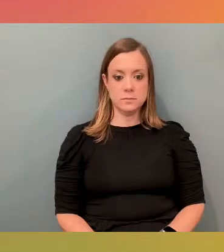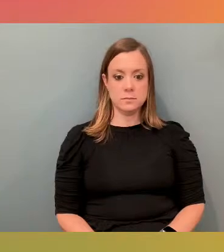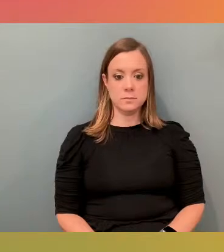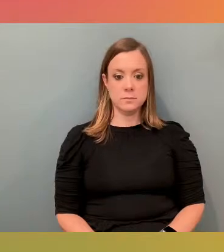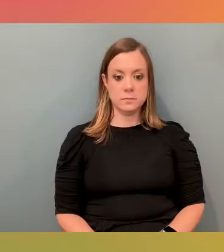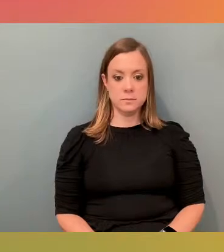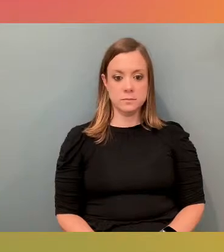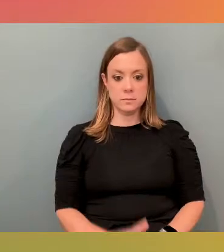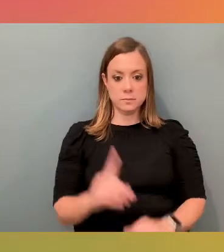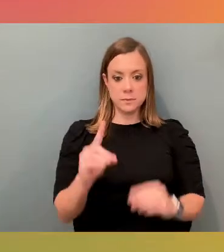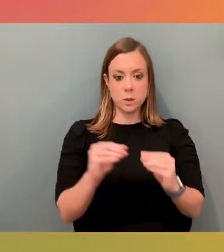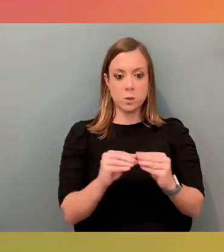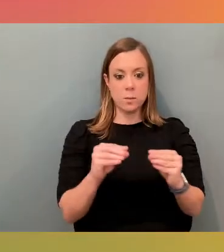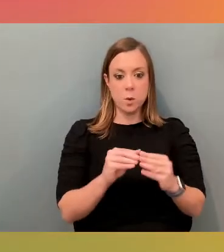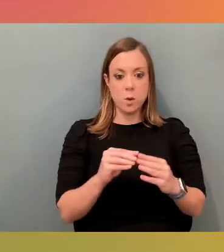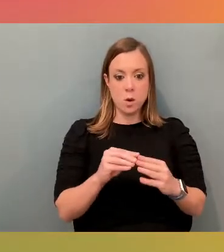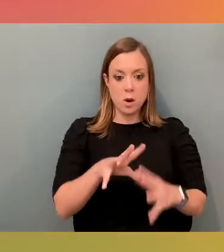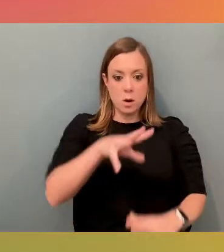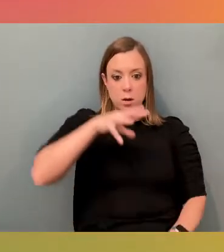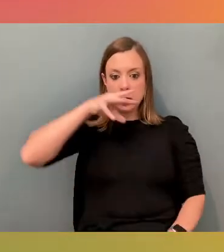Taking one more breath right here.